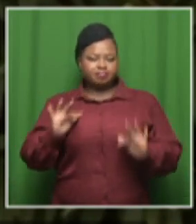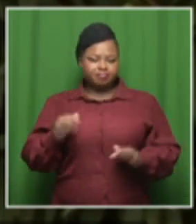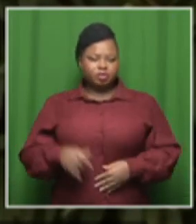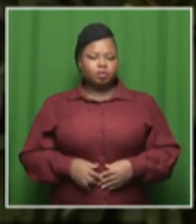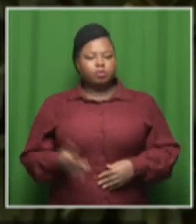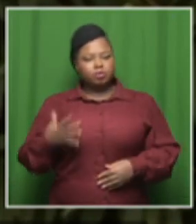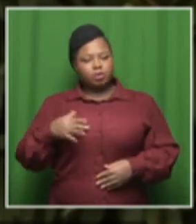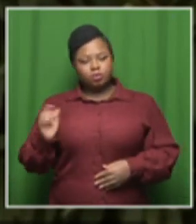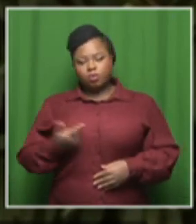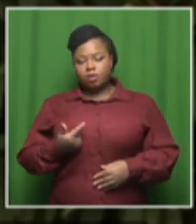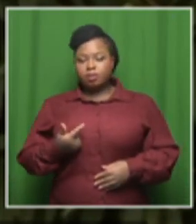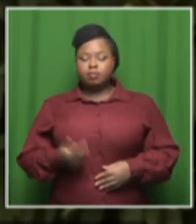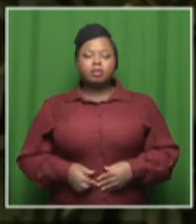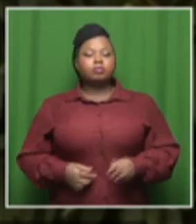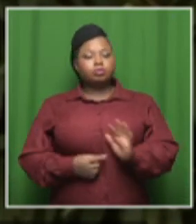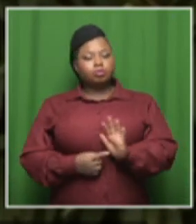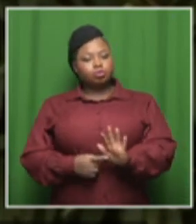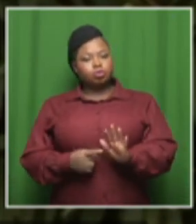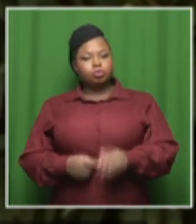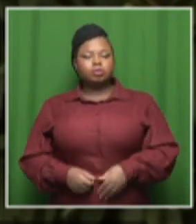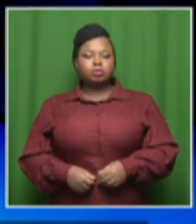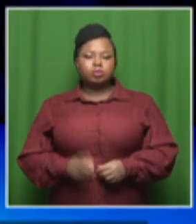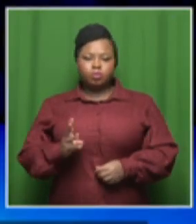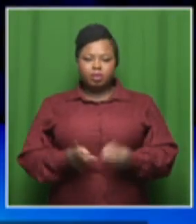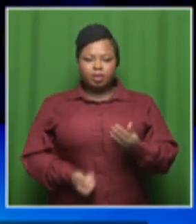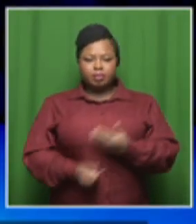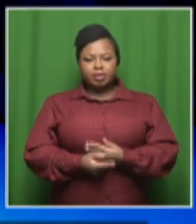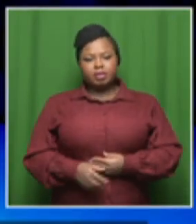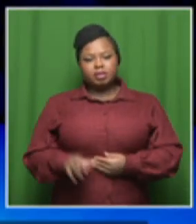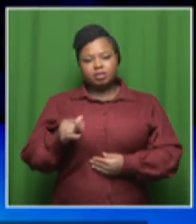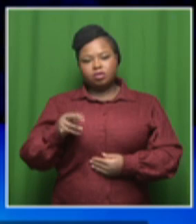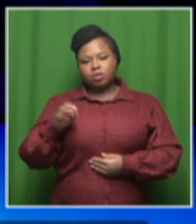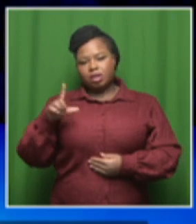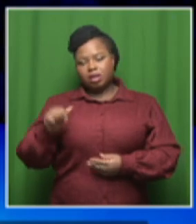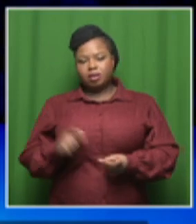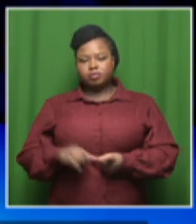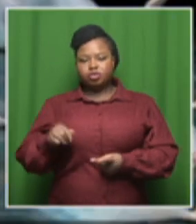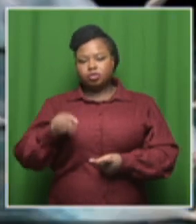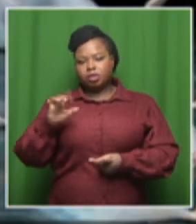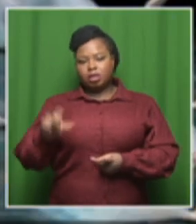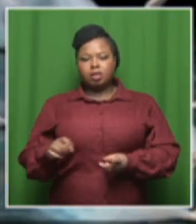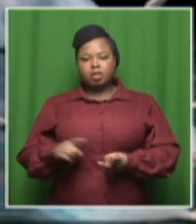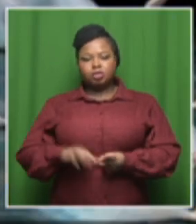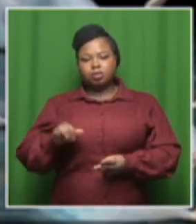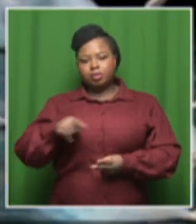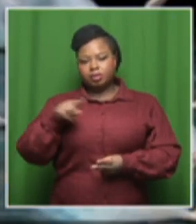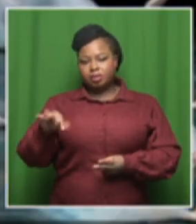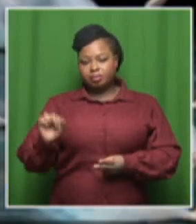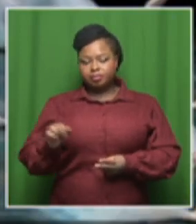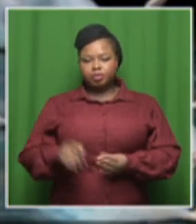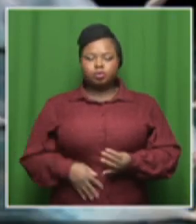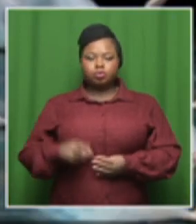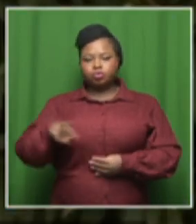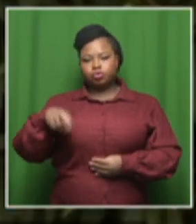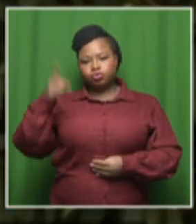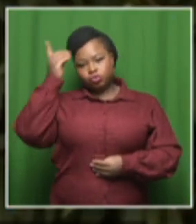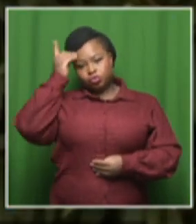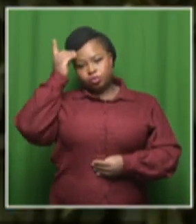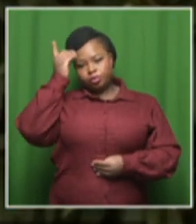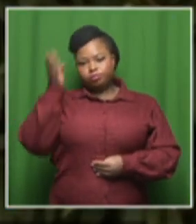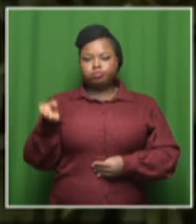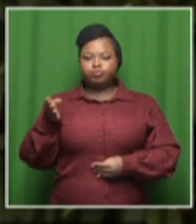want everyone to know about, but we have shows coming up like Cinderella, Giselle, Chapaza. We're even touring to Durban.